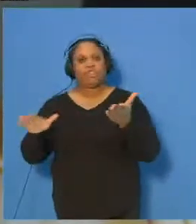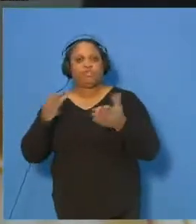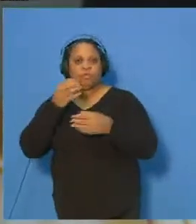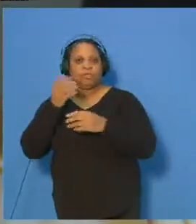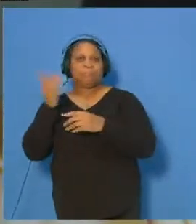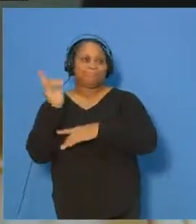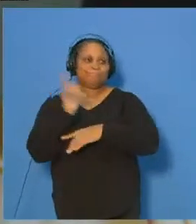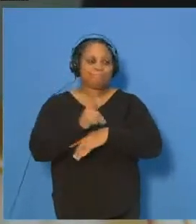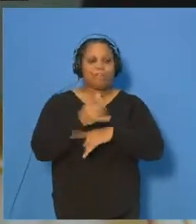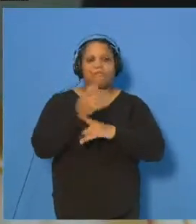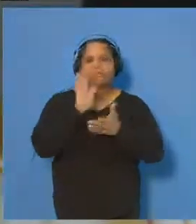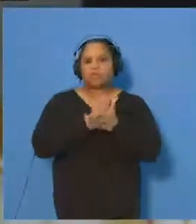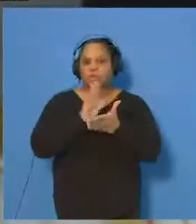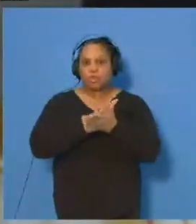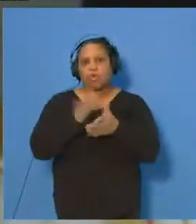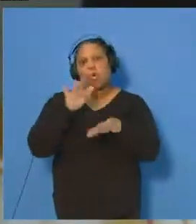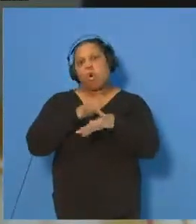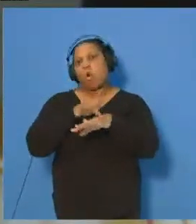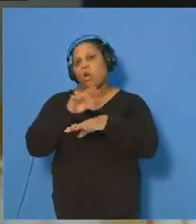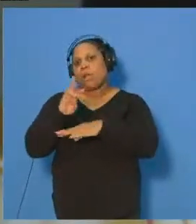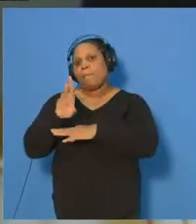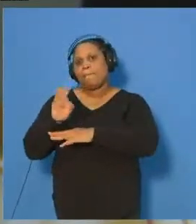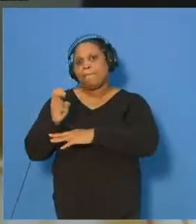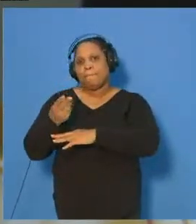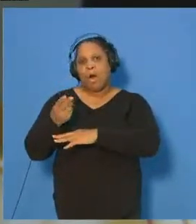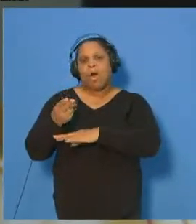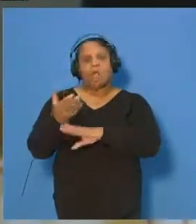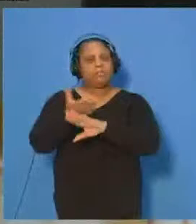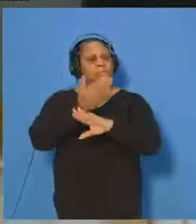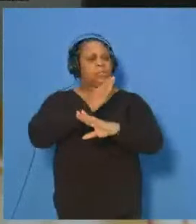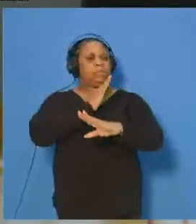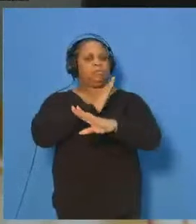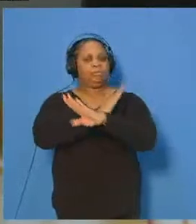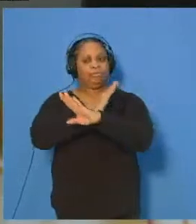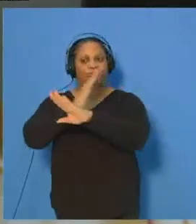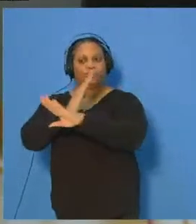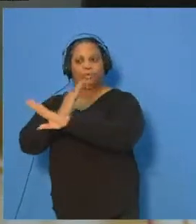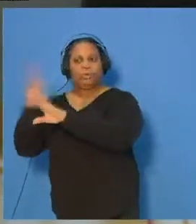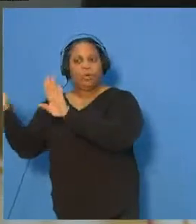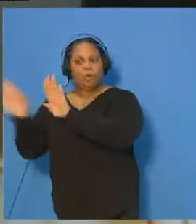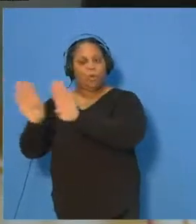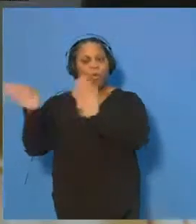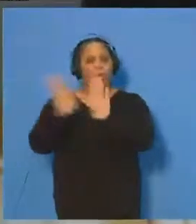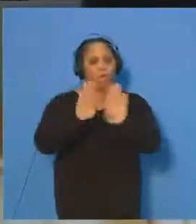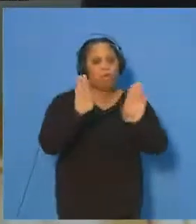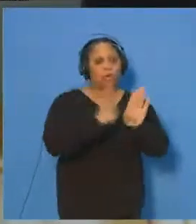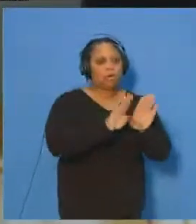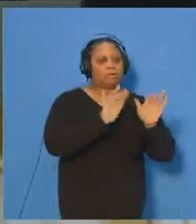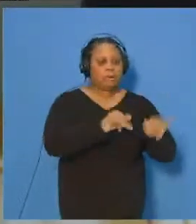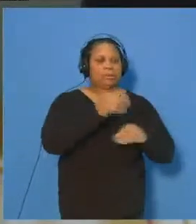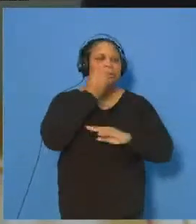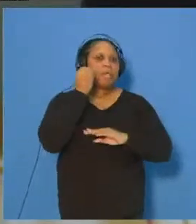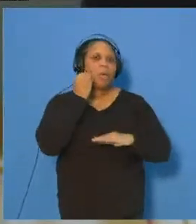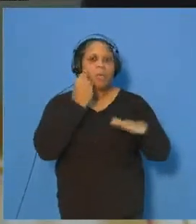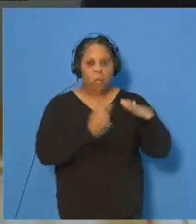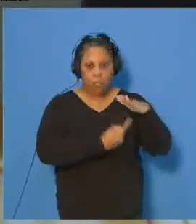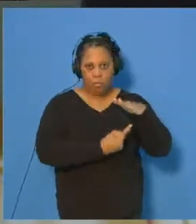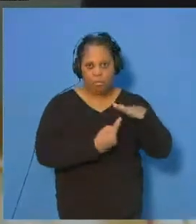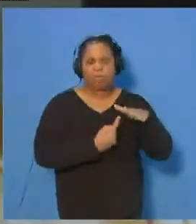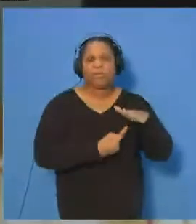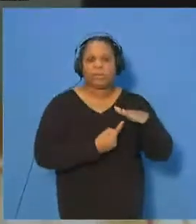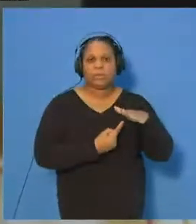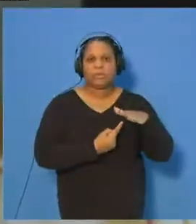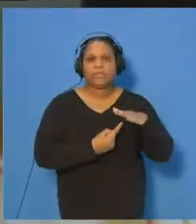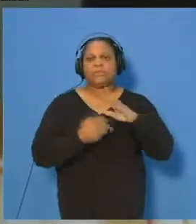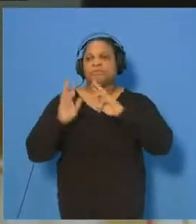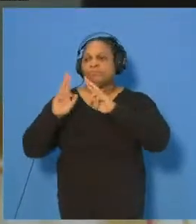from school in the early March, prior to the borders being closed, would have been on home quarantine. This